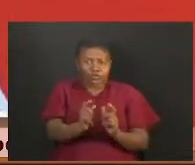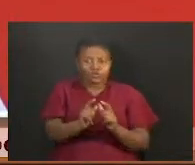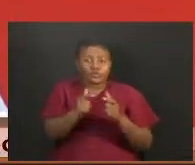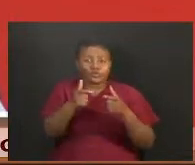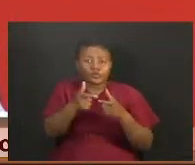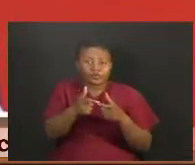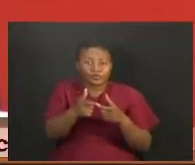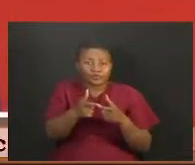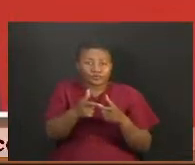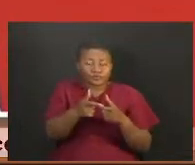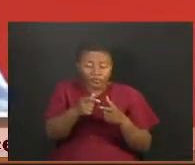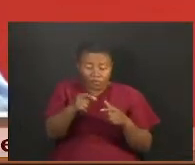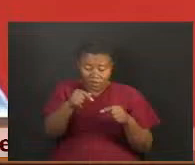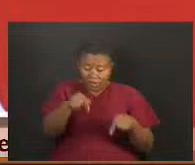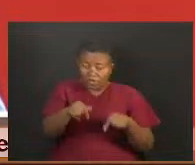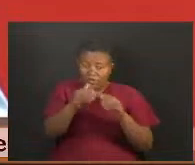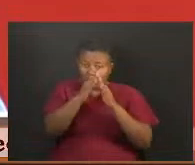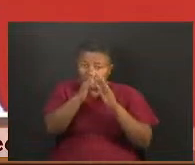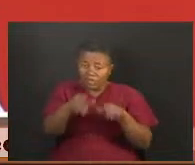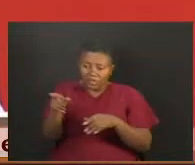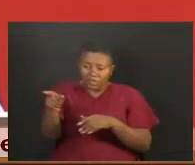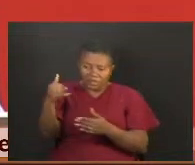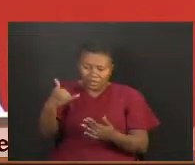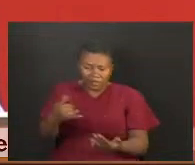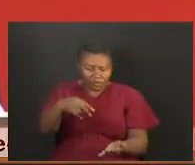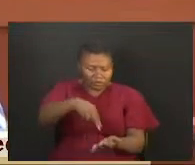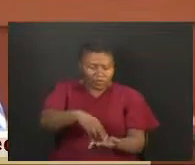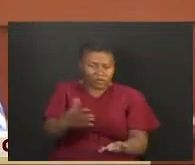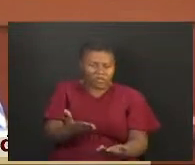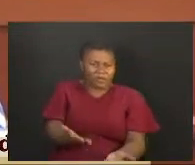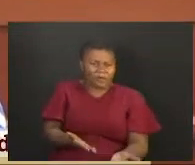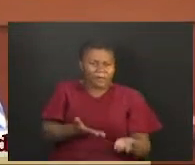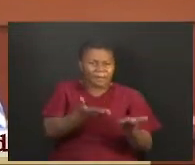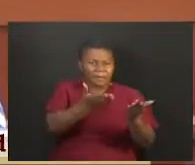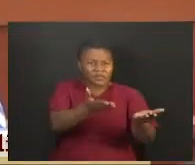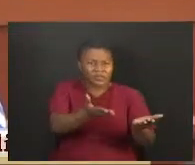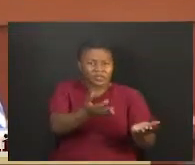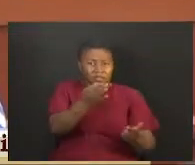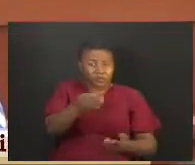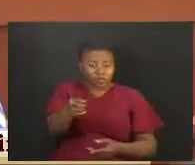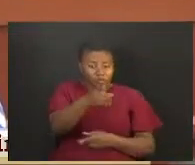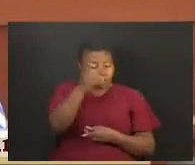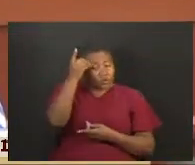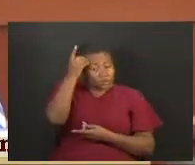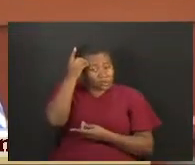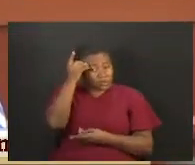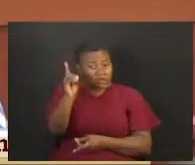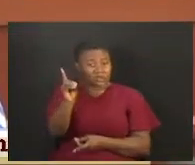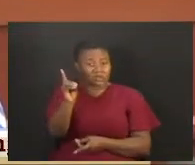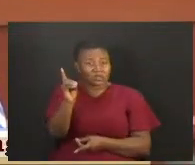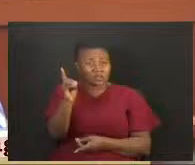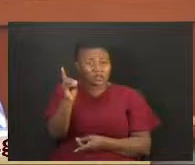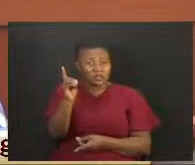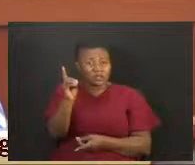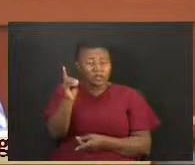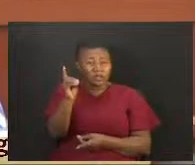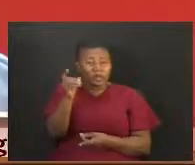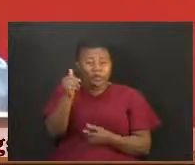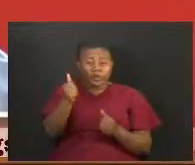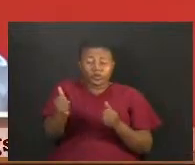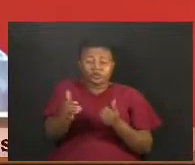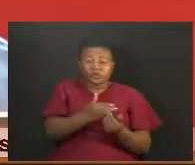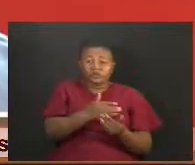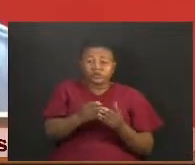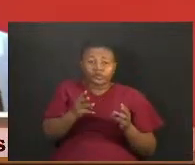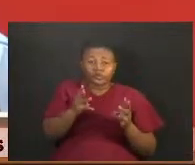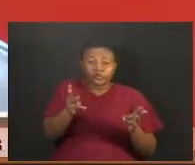And this is the House. He's presenting the statement. If you decide that you want a form, you define